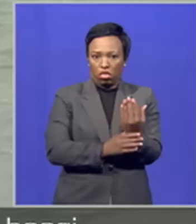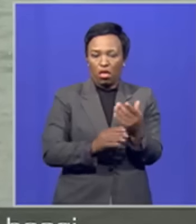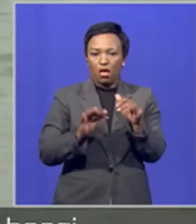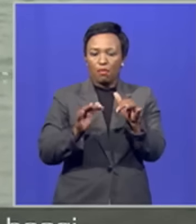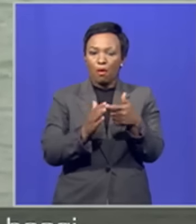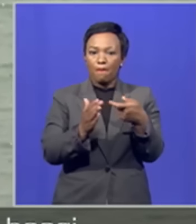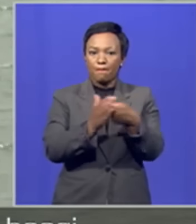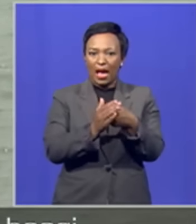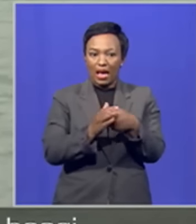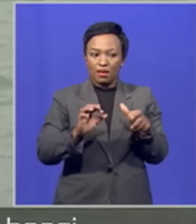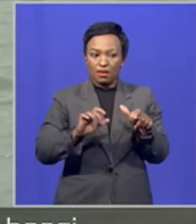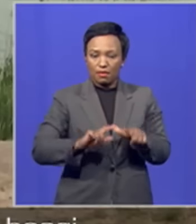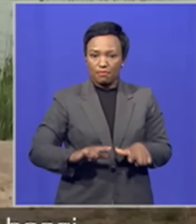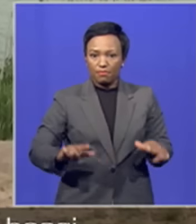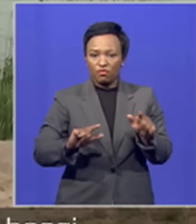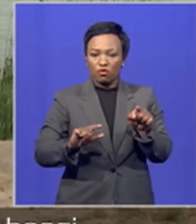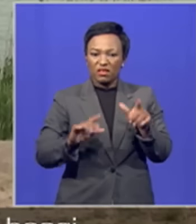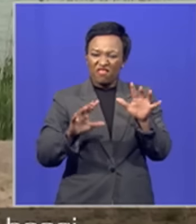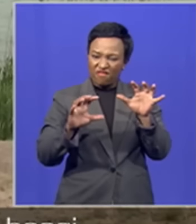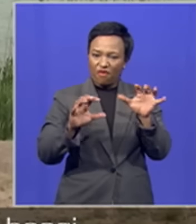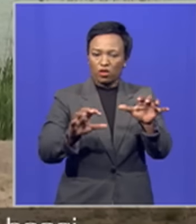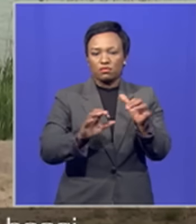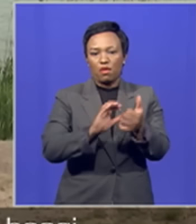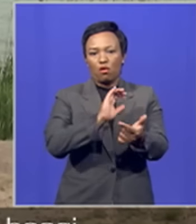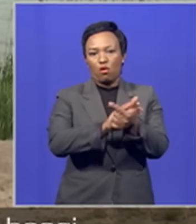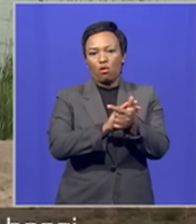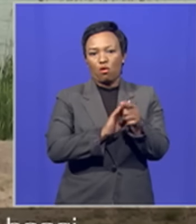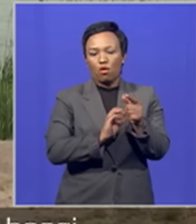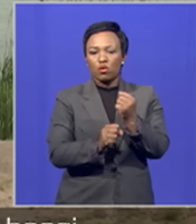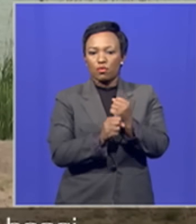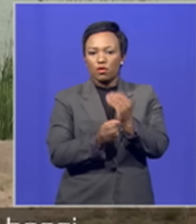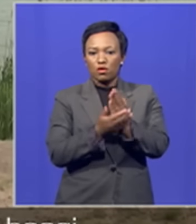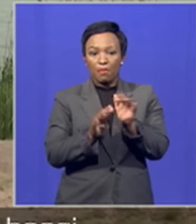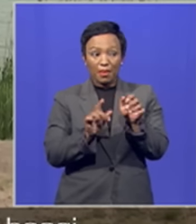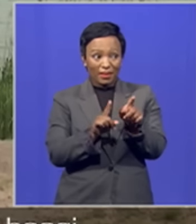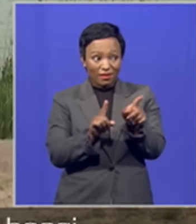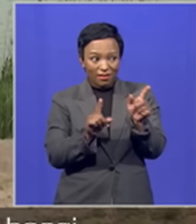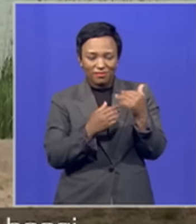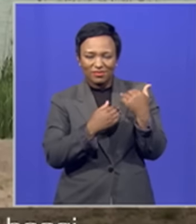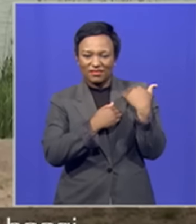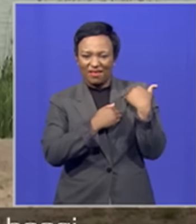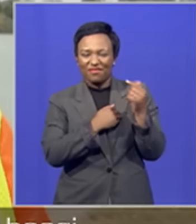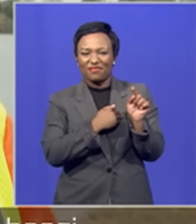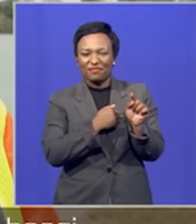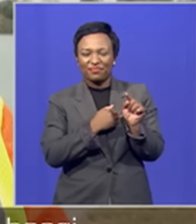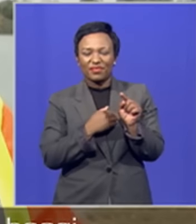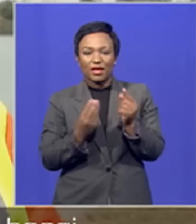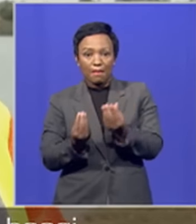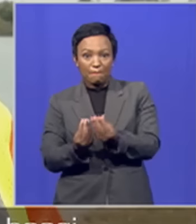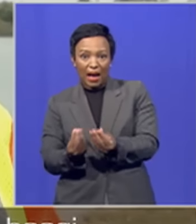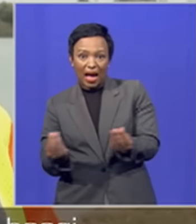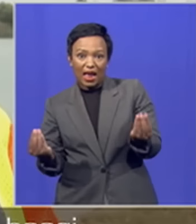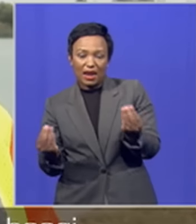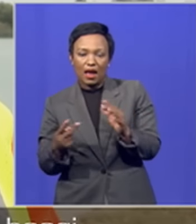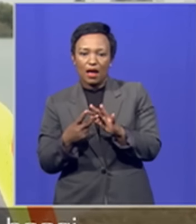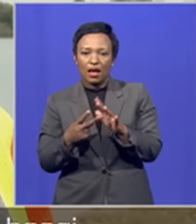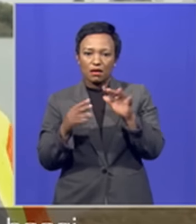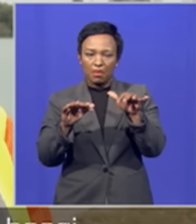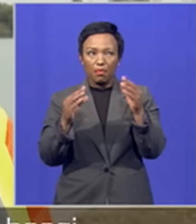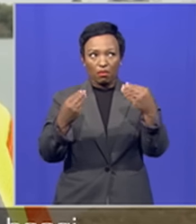ona o lokela go qobellwa ka molao ho netefatsa gore tšhaba se mona na se bolokeile haholo bana ista le bona batho ba